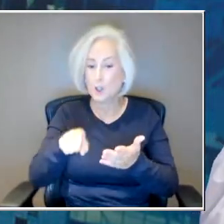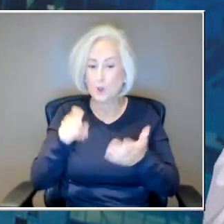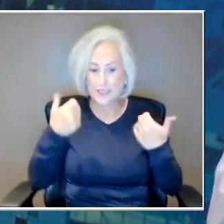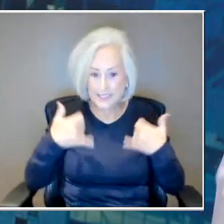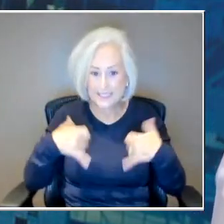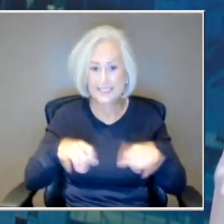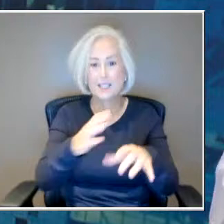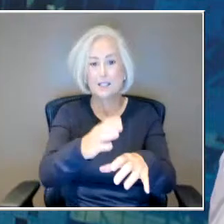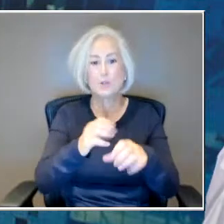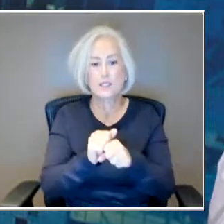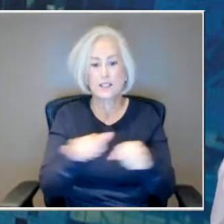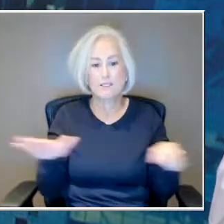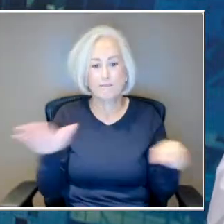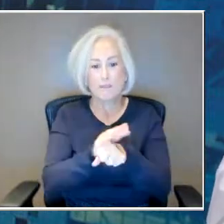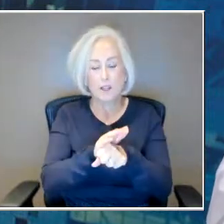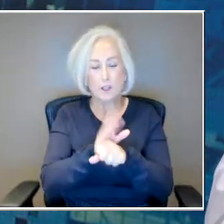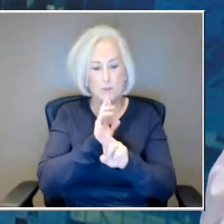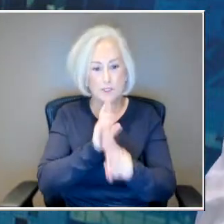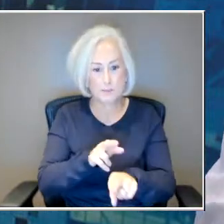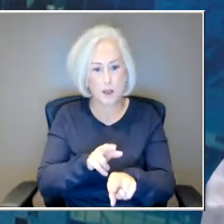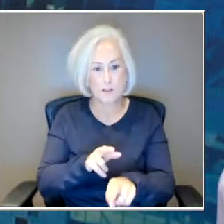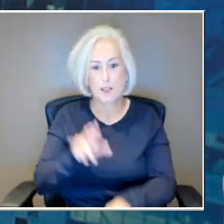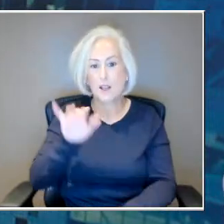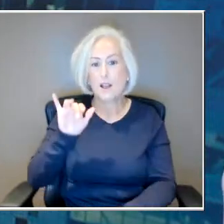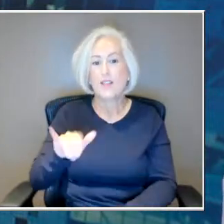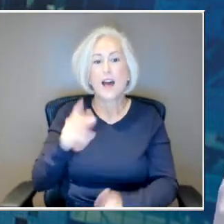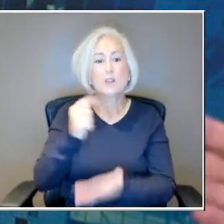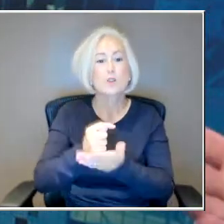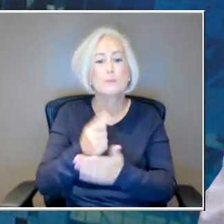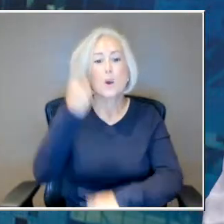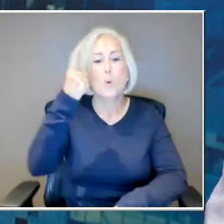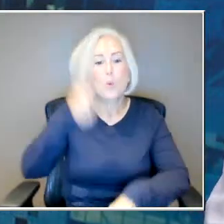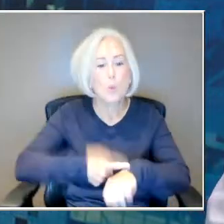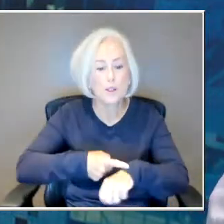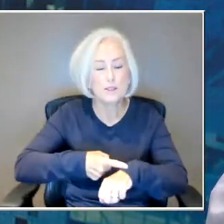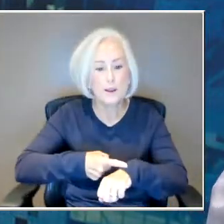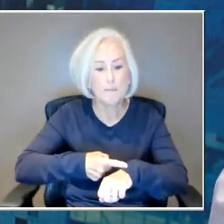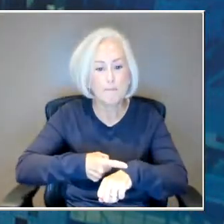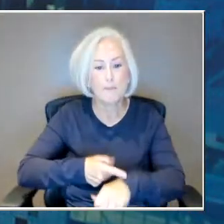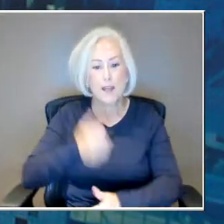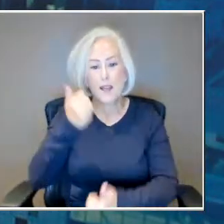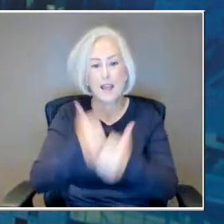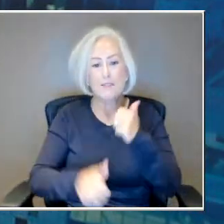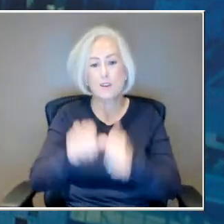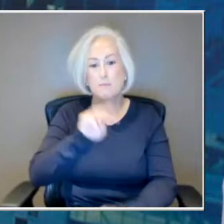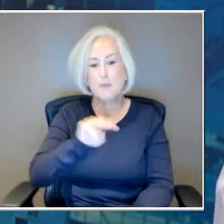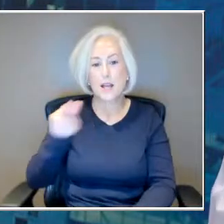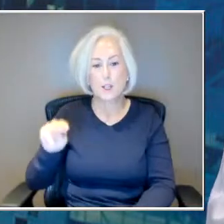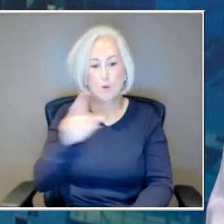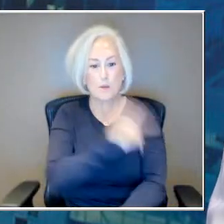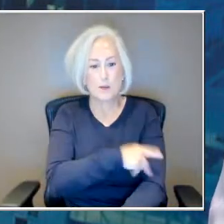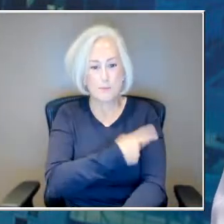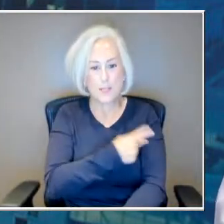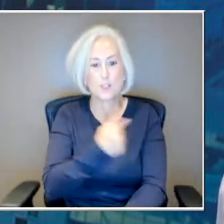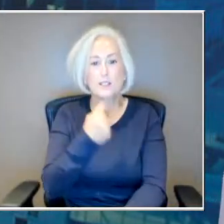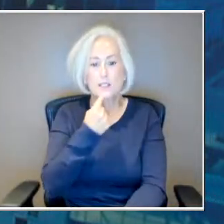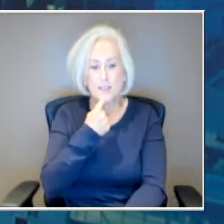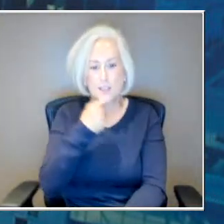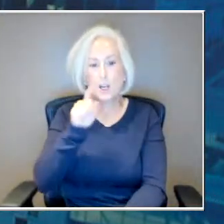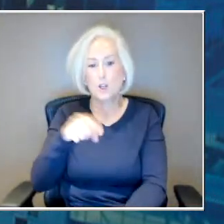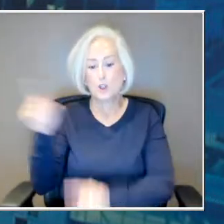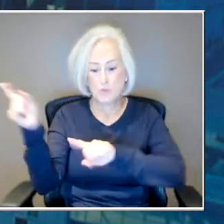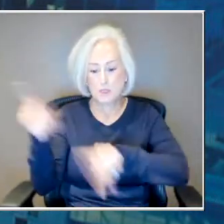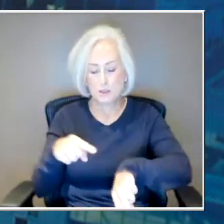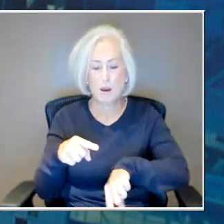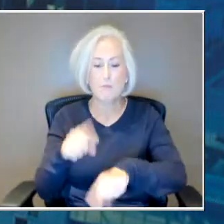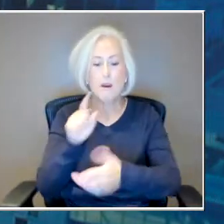is the only treatment that we give it only one time. Every myeloma patient, and Mr. Francais can tell you that he have to come to the clinic every week or you have to be